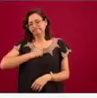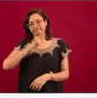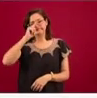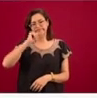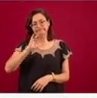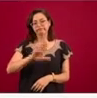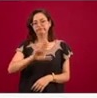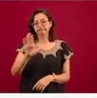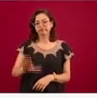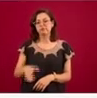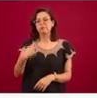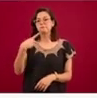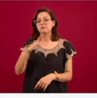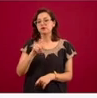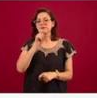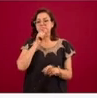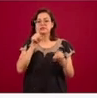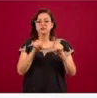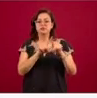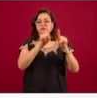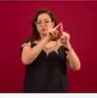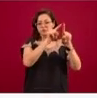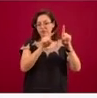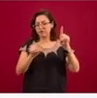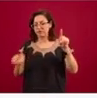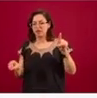in the blue bars is the